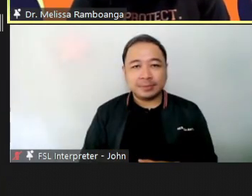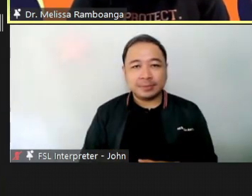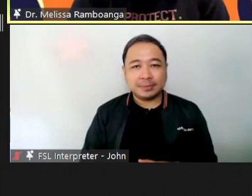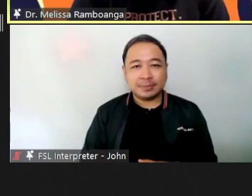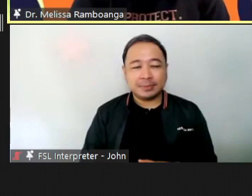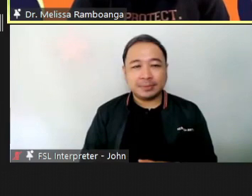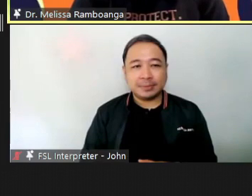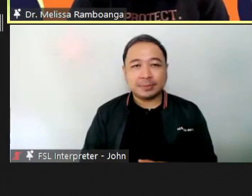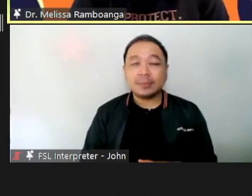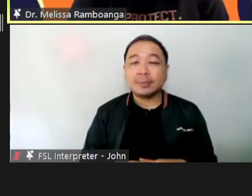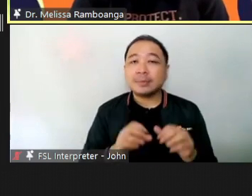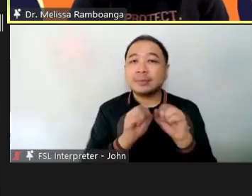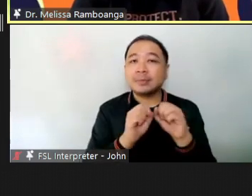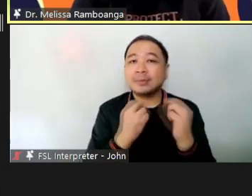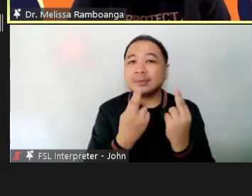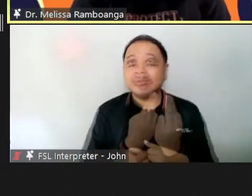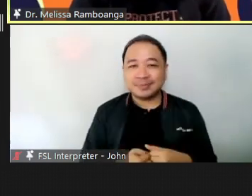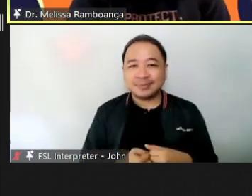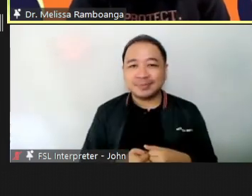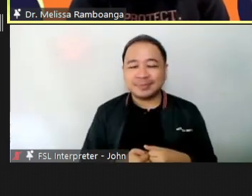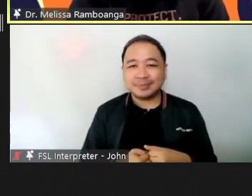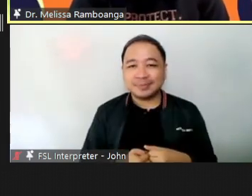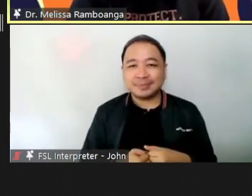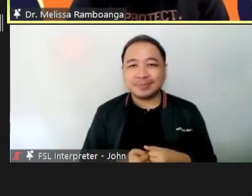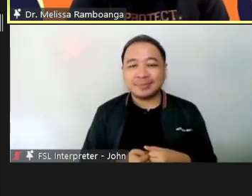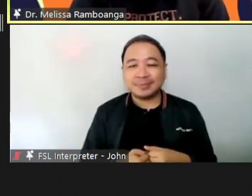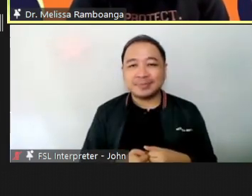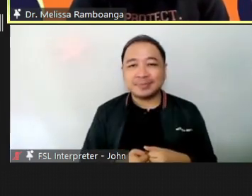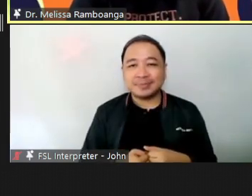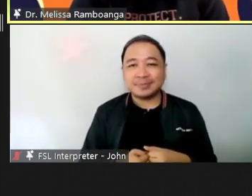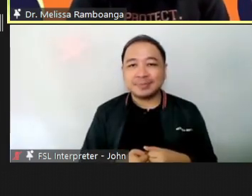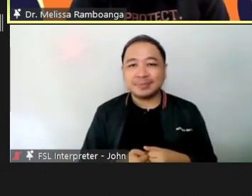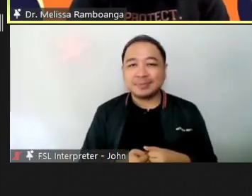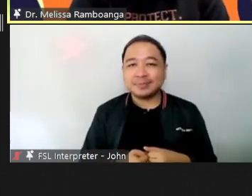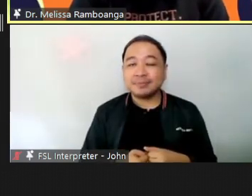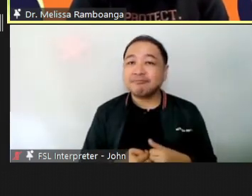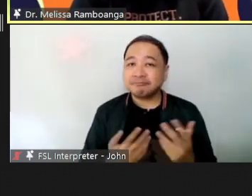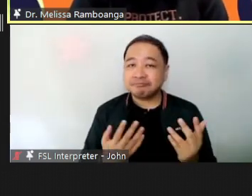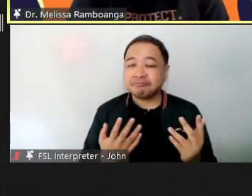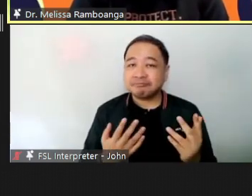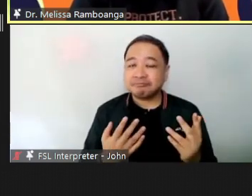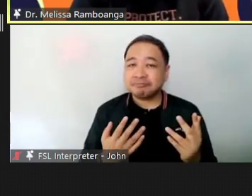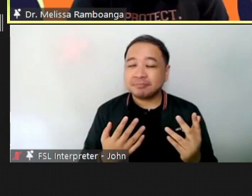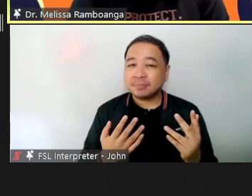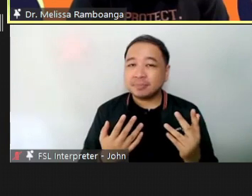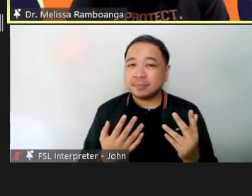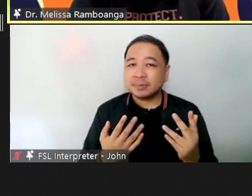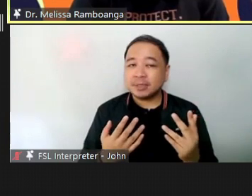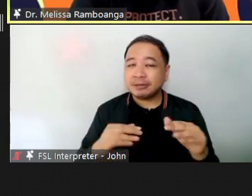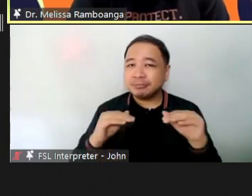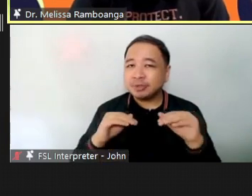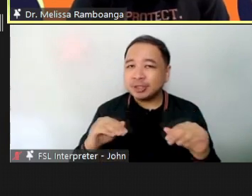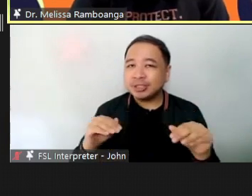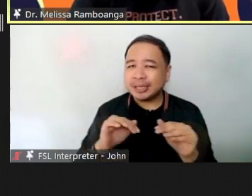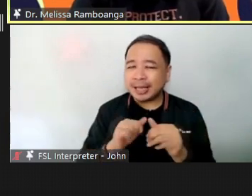In webinar 3, we were treated to how we can